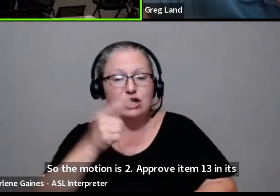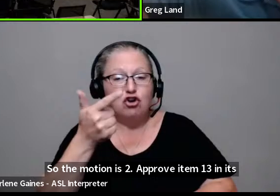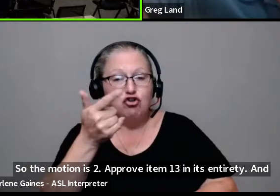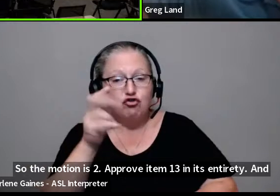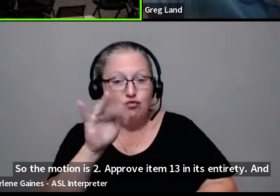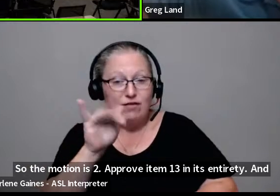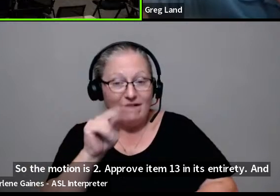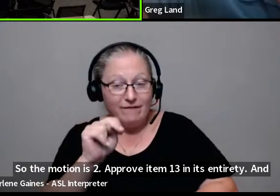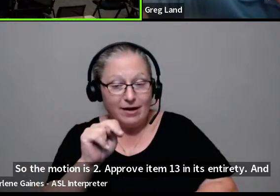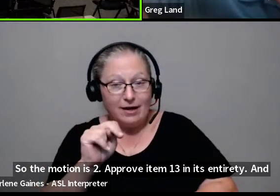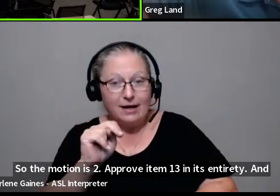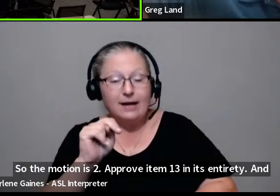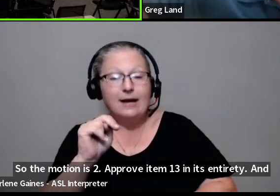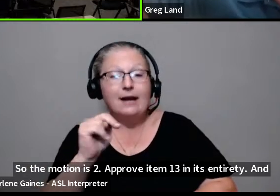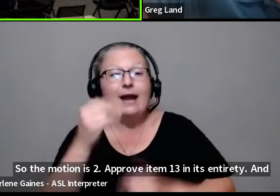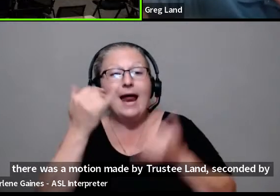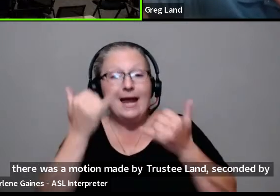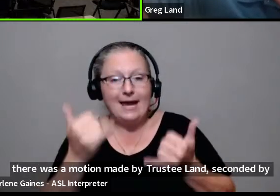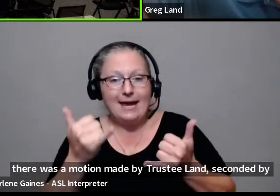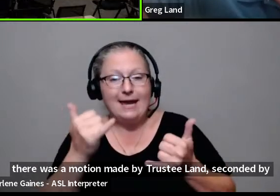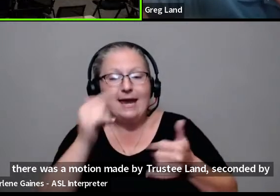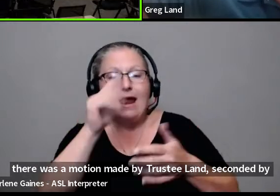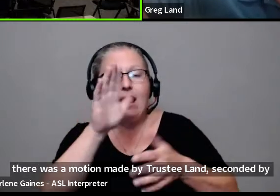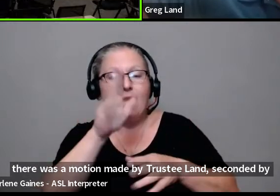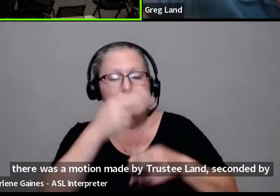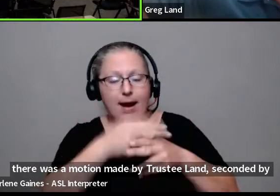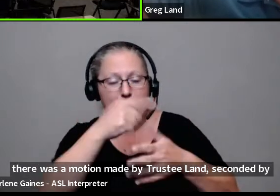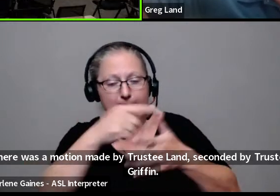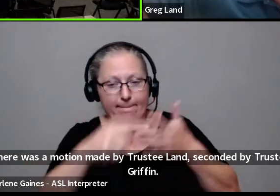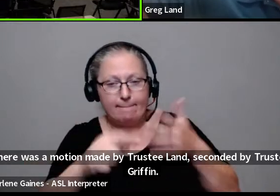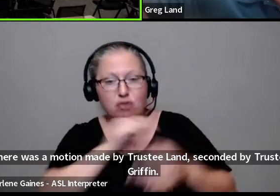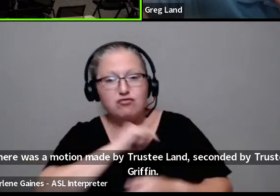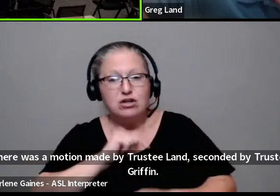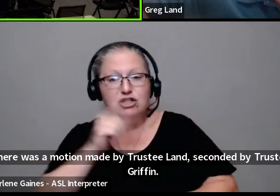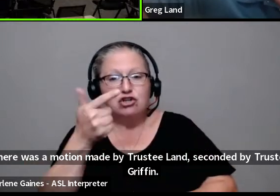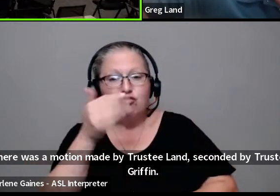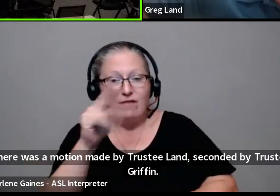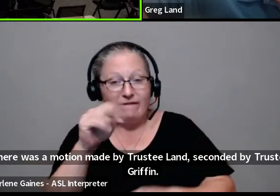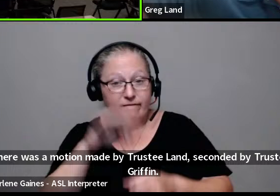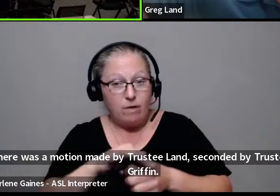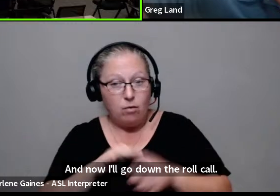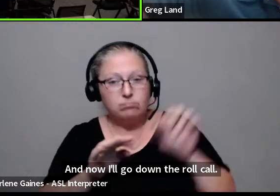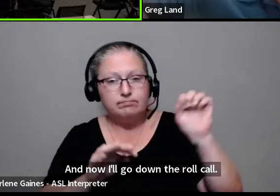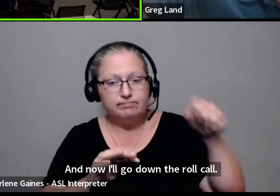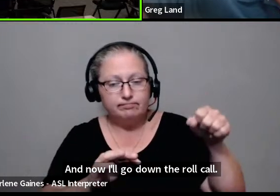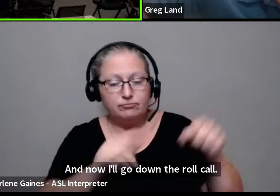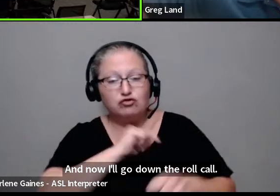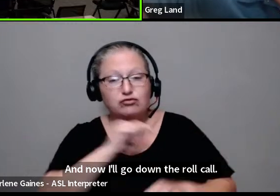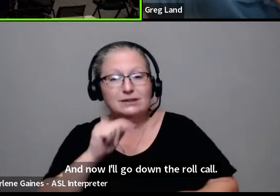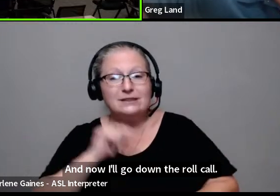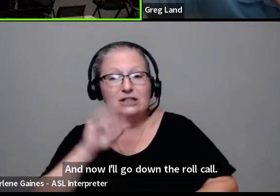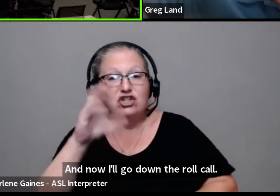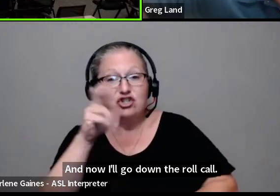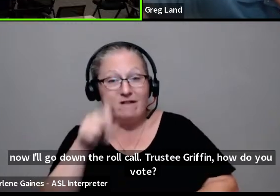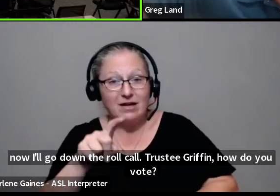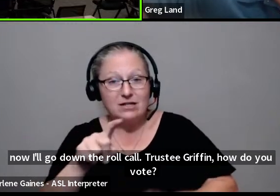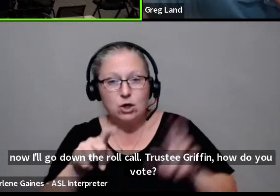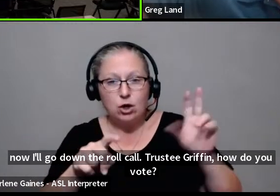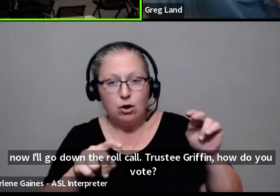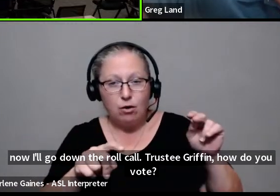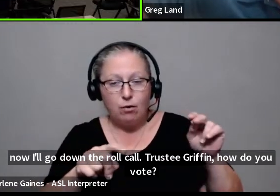Griffin. And now I'll go down the roll call. Trustee Griffin, how do you vote? Aye. Trustee Chavez?